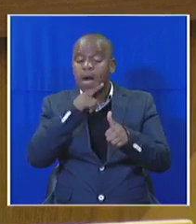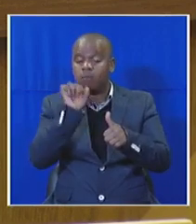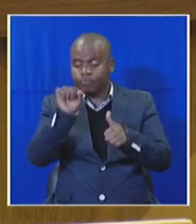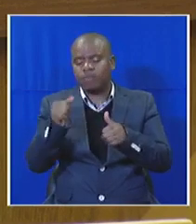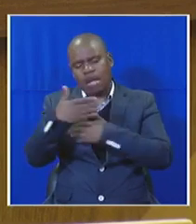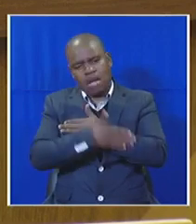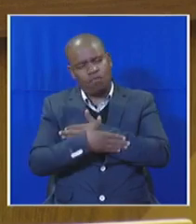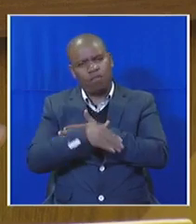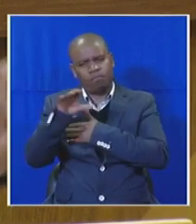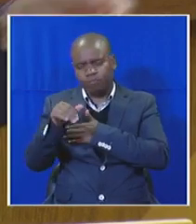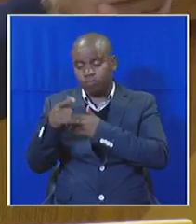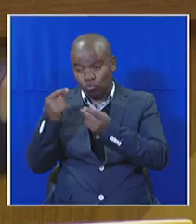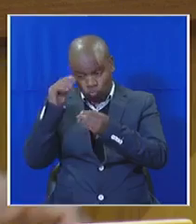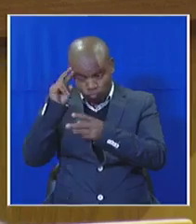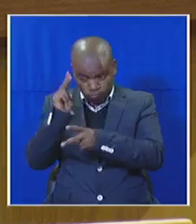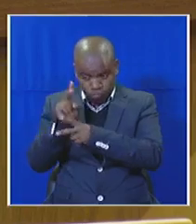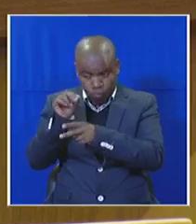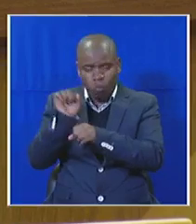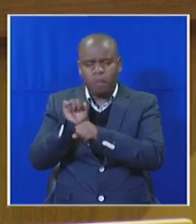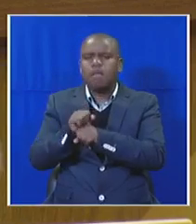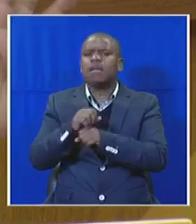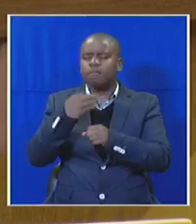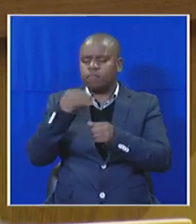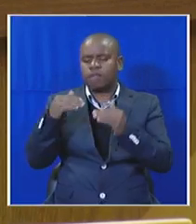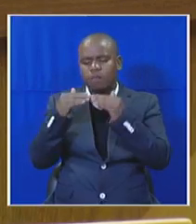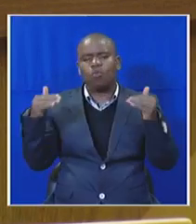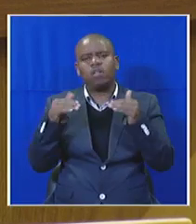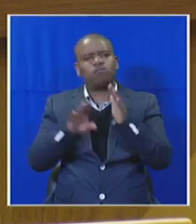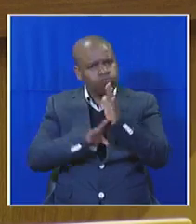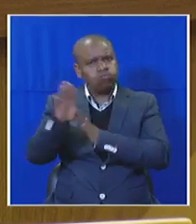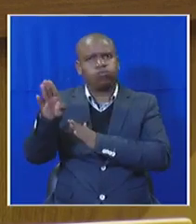country wants them to do. That's maturing of democracy. No erosion.